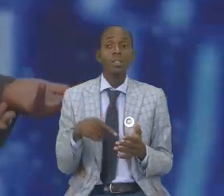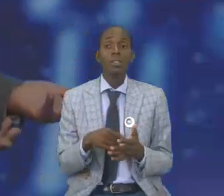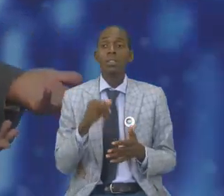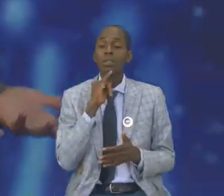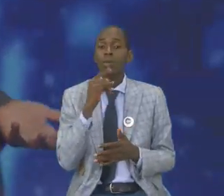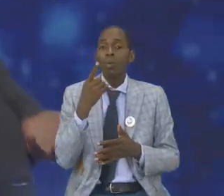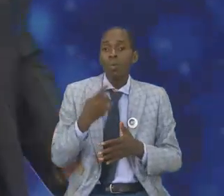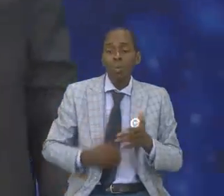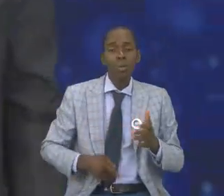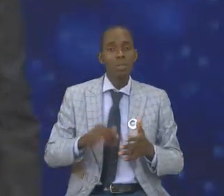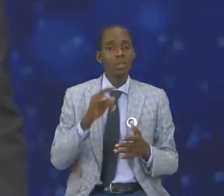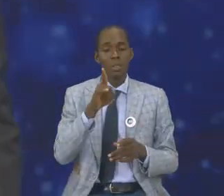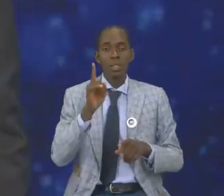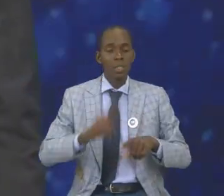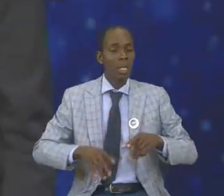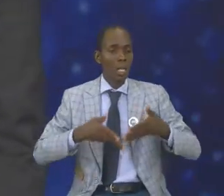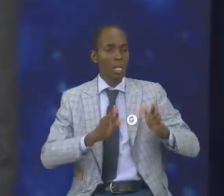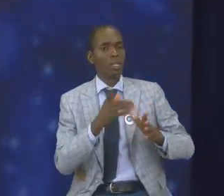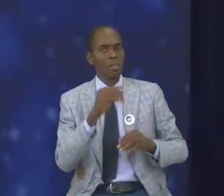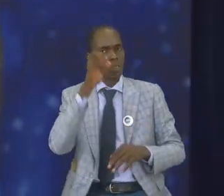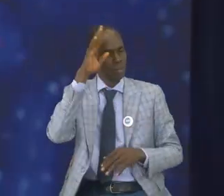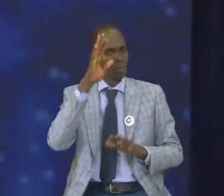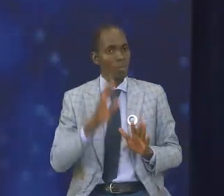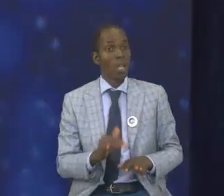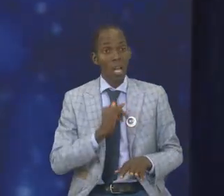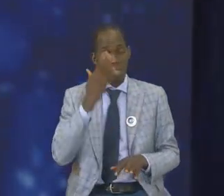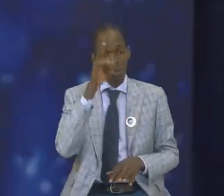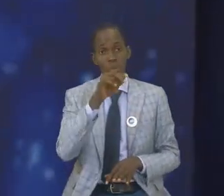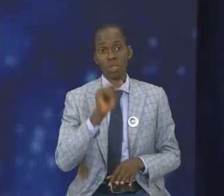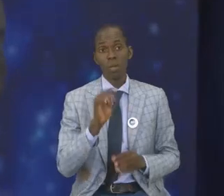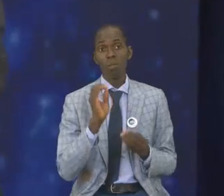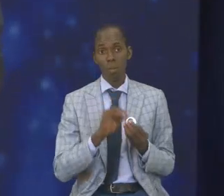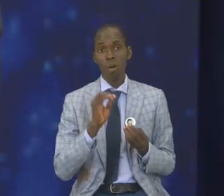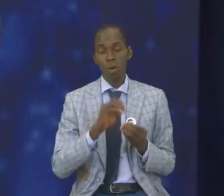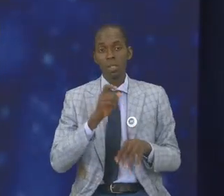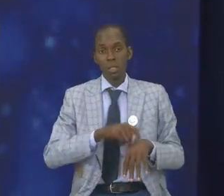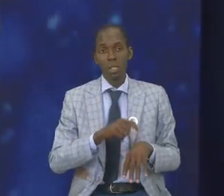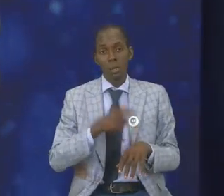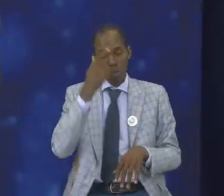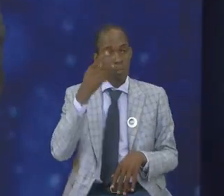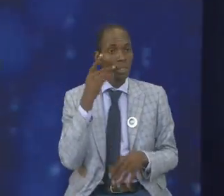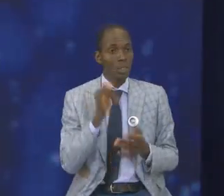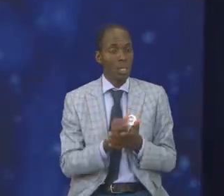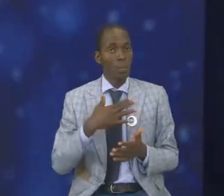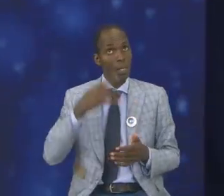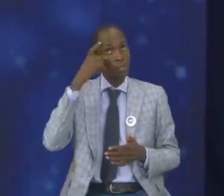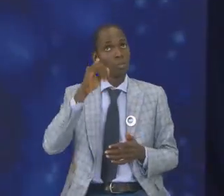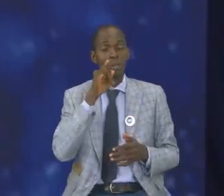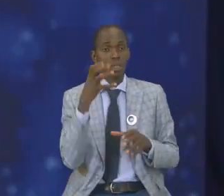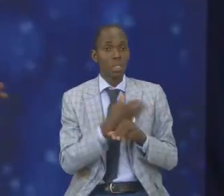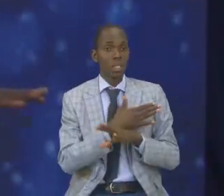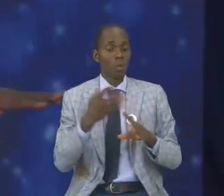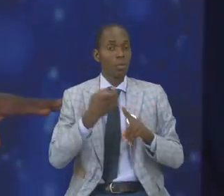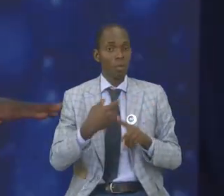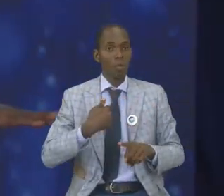the magicians. He said, I know you're looking for time because you see that the dream is gone away from me. And